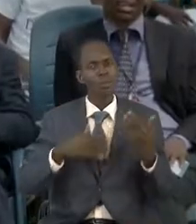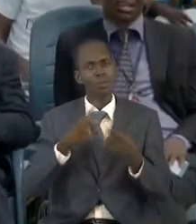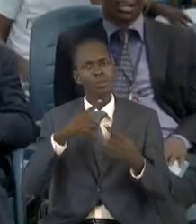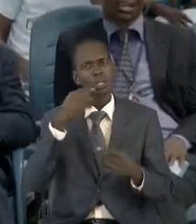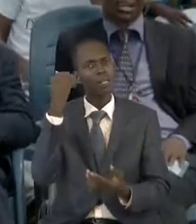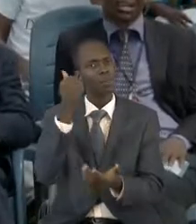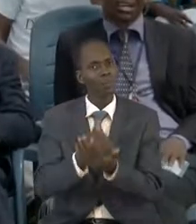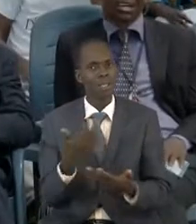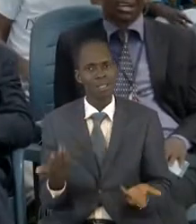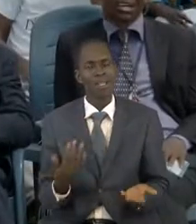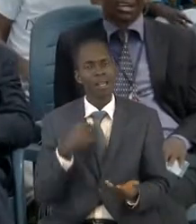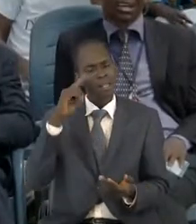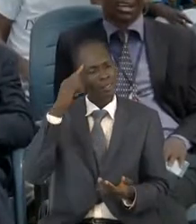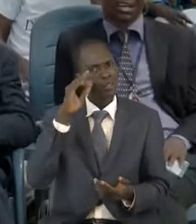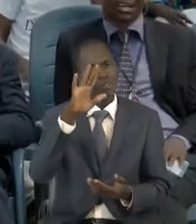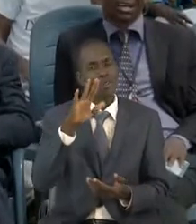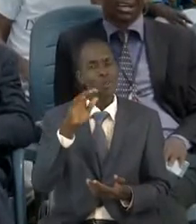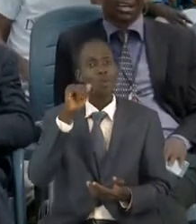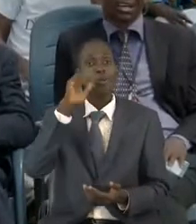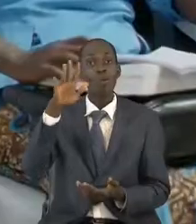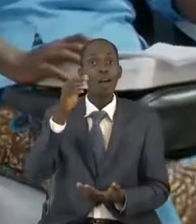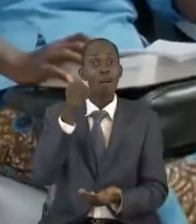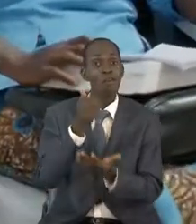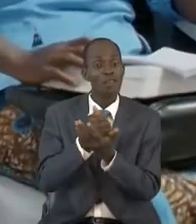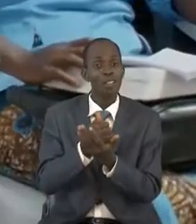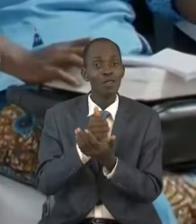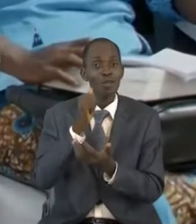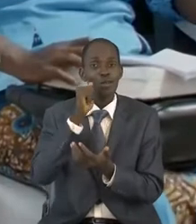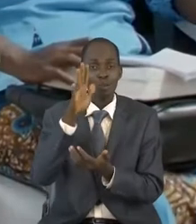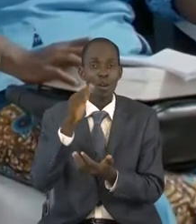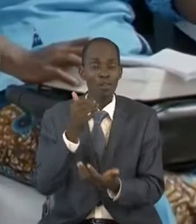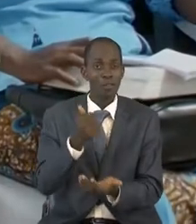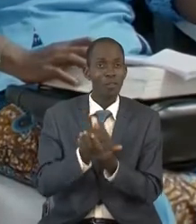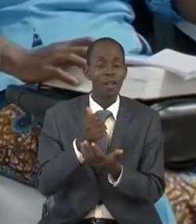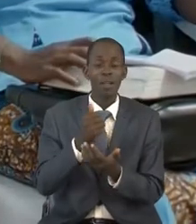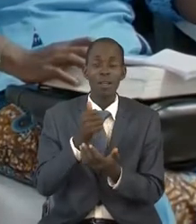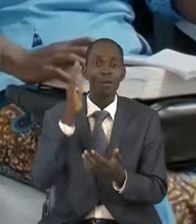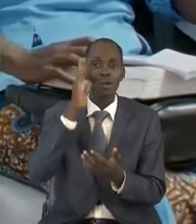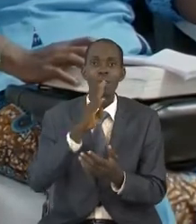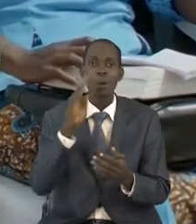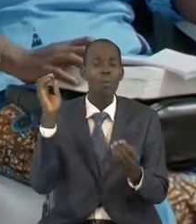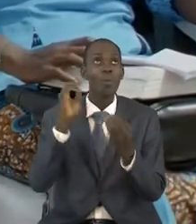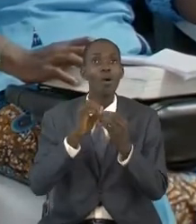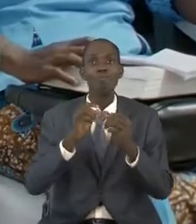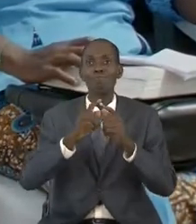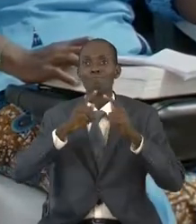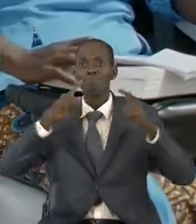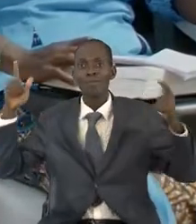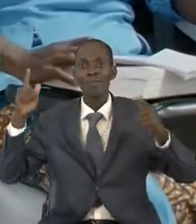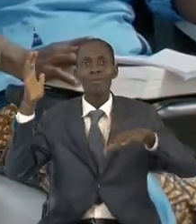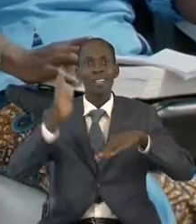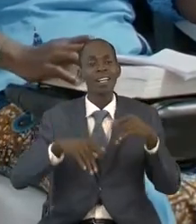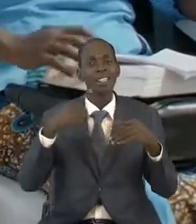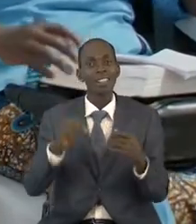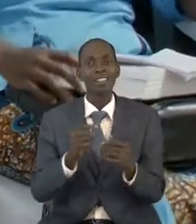I was thinking that the amen of the women will be higher and stronger, more sonorous than the amen of the